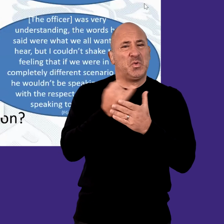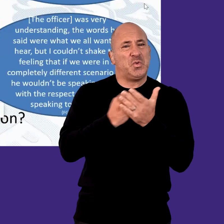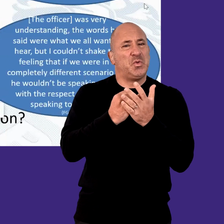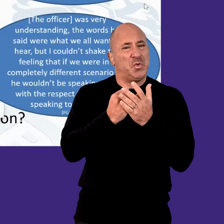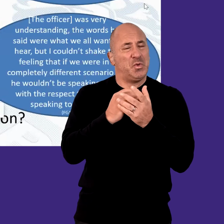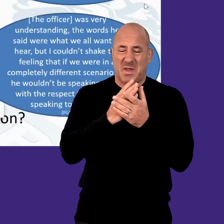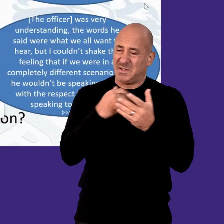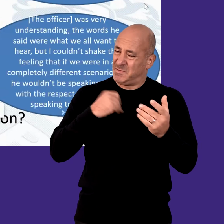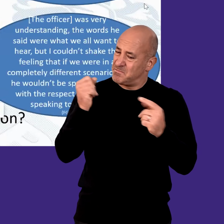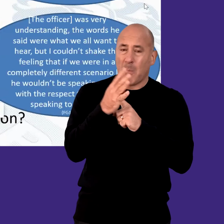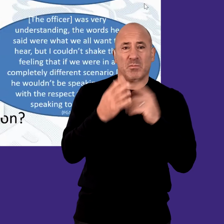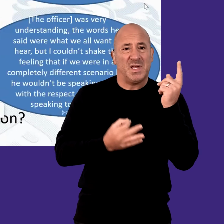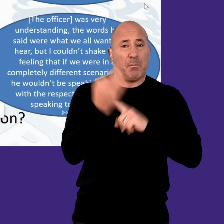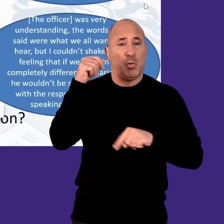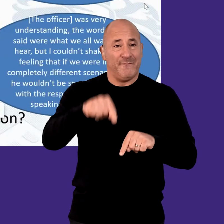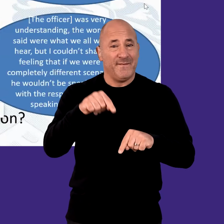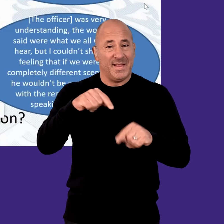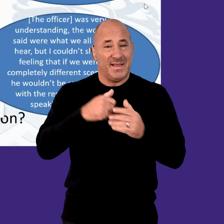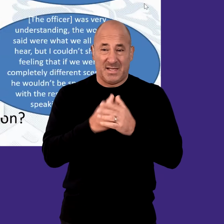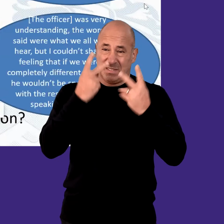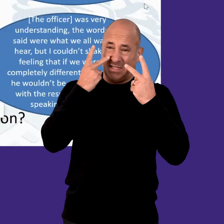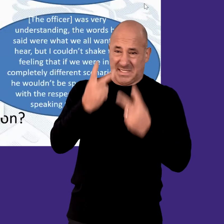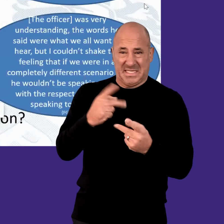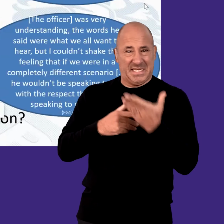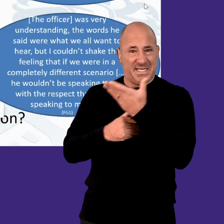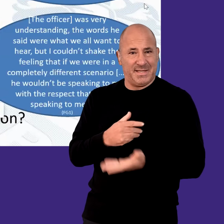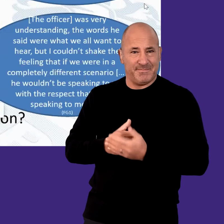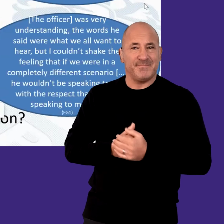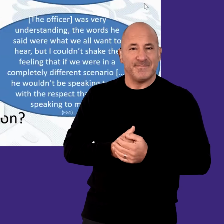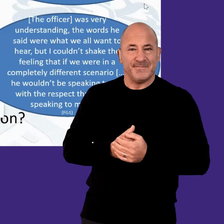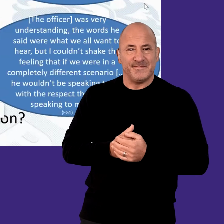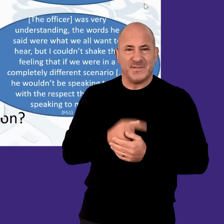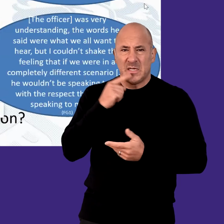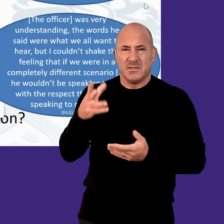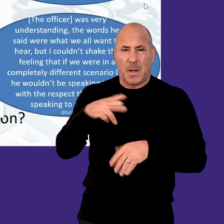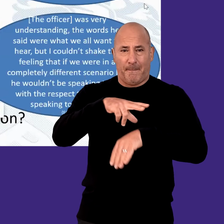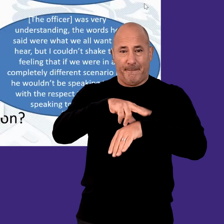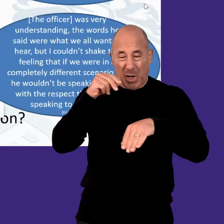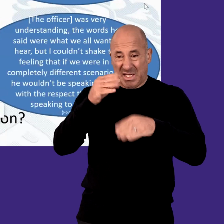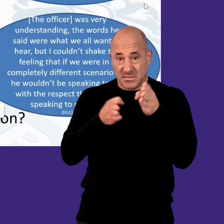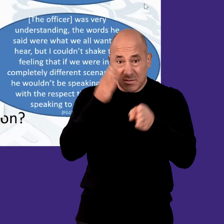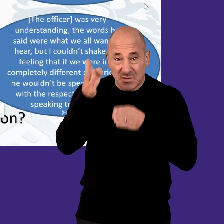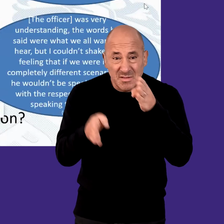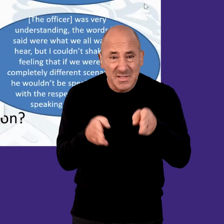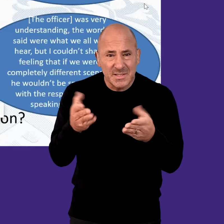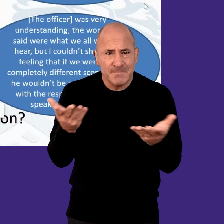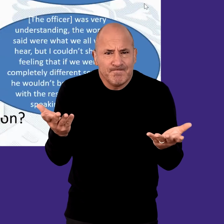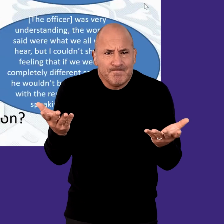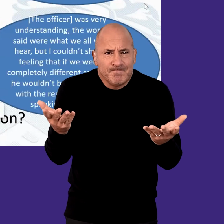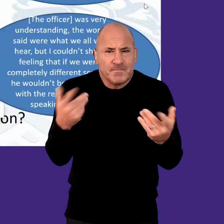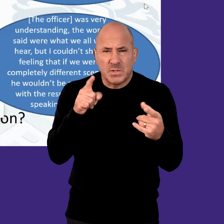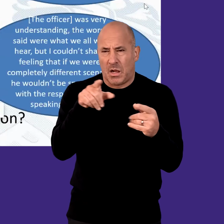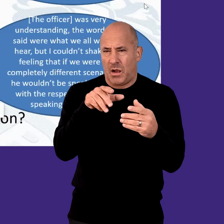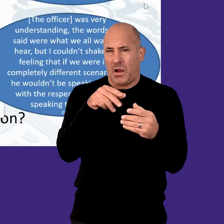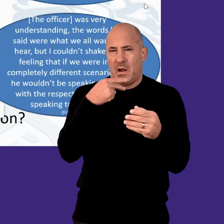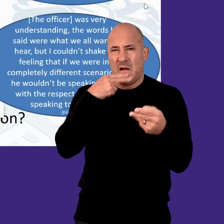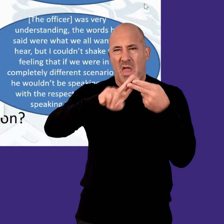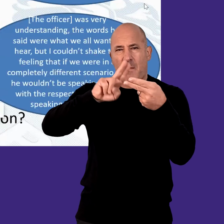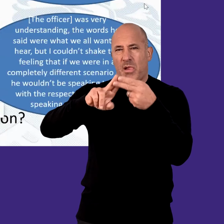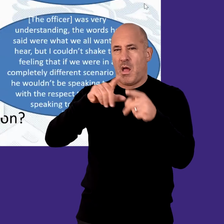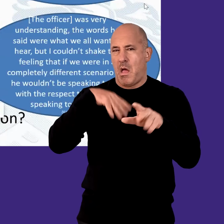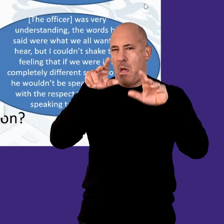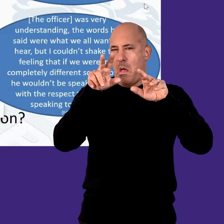that wider police practice was key. And you see that illustrated here in that people said, you know, the reality of the police officers on the ground,